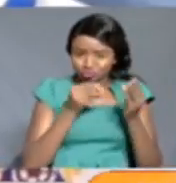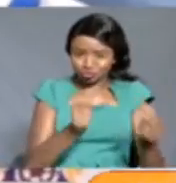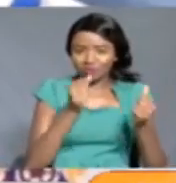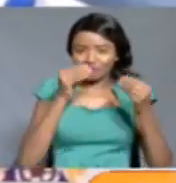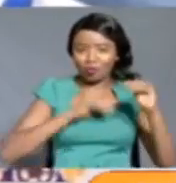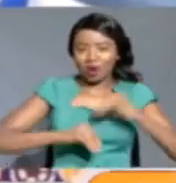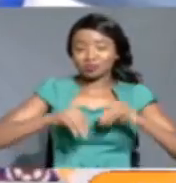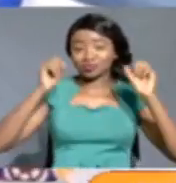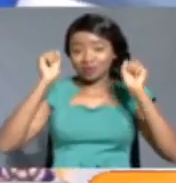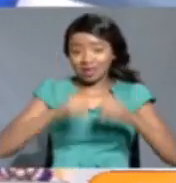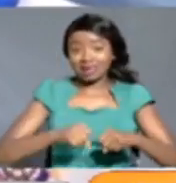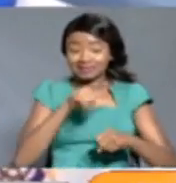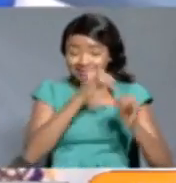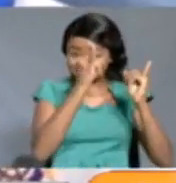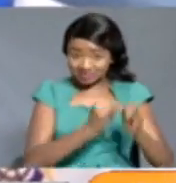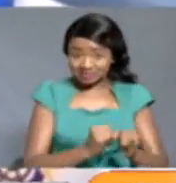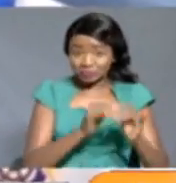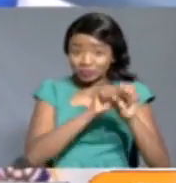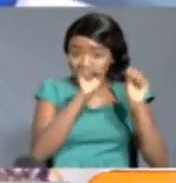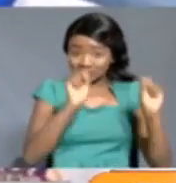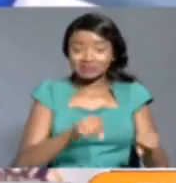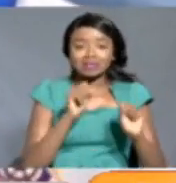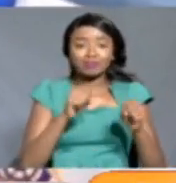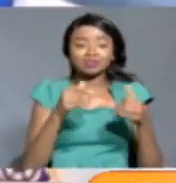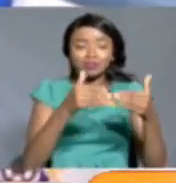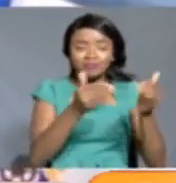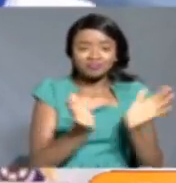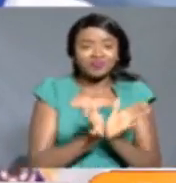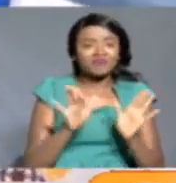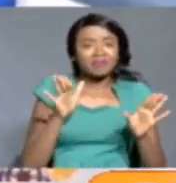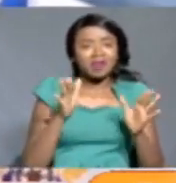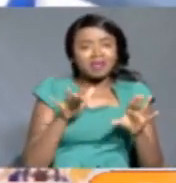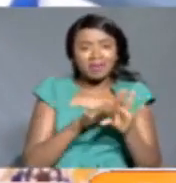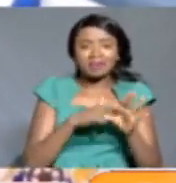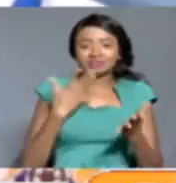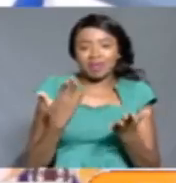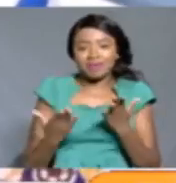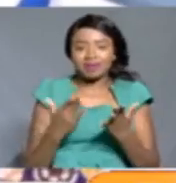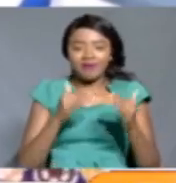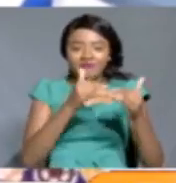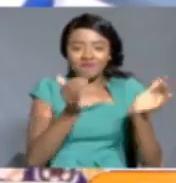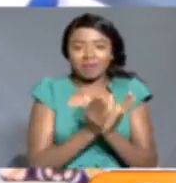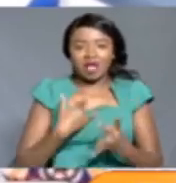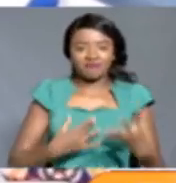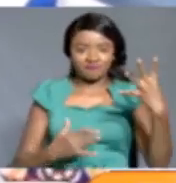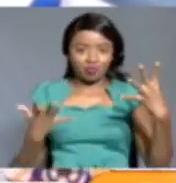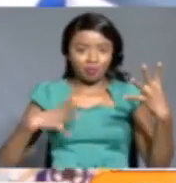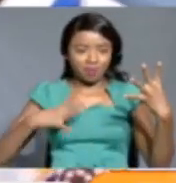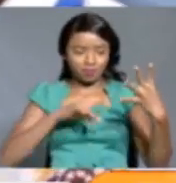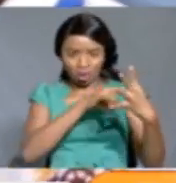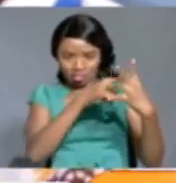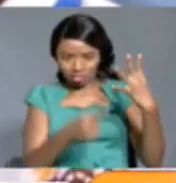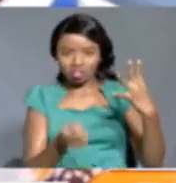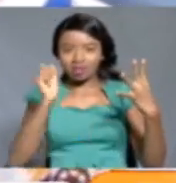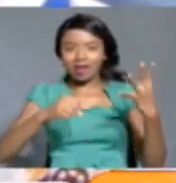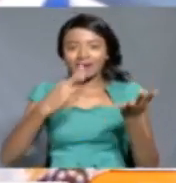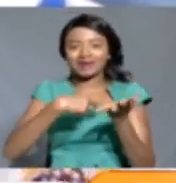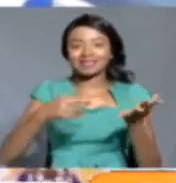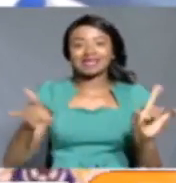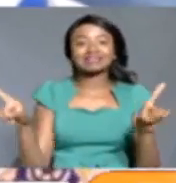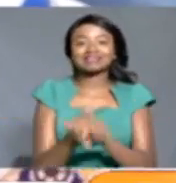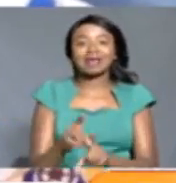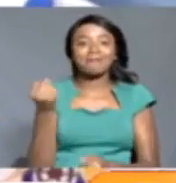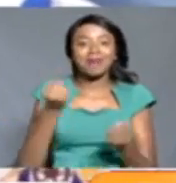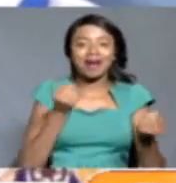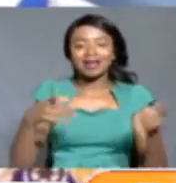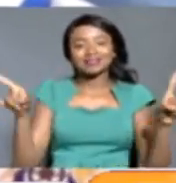The good thing about this system is that the family members, for example, you have 4 people in a family, all of you can register the same car, the